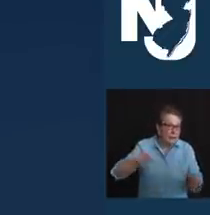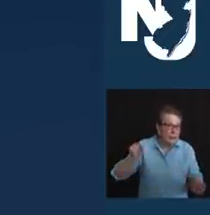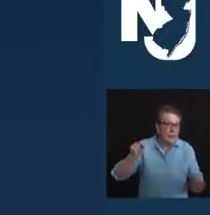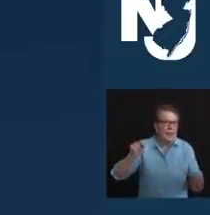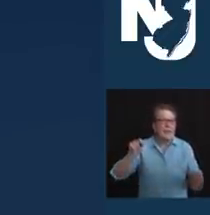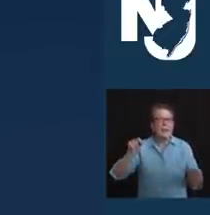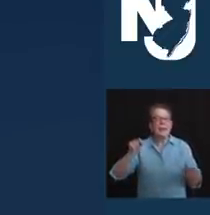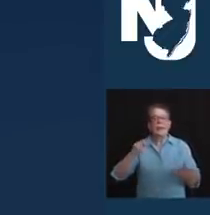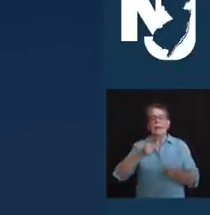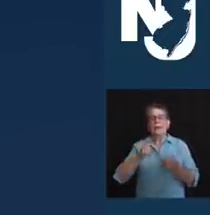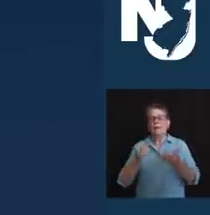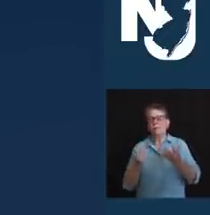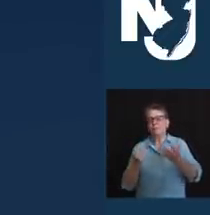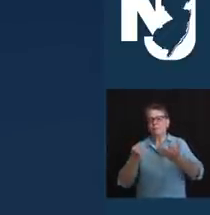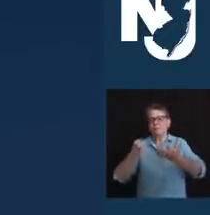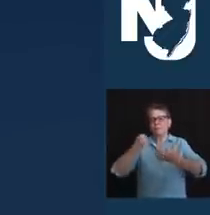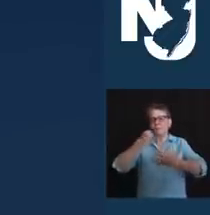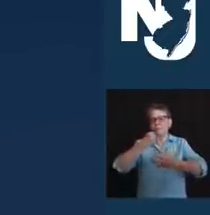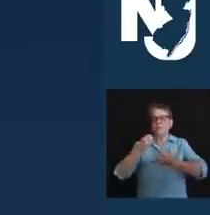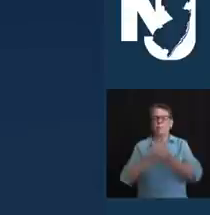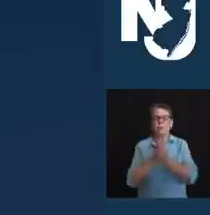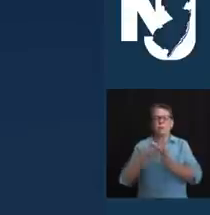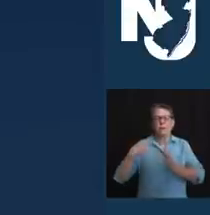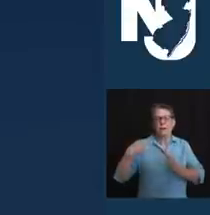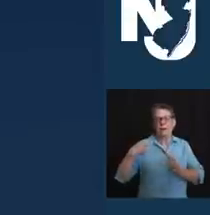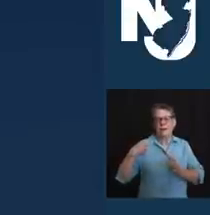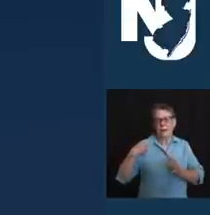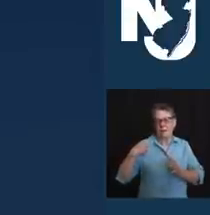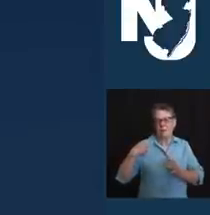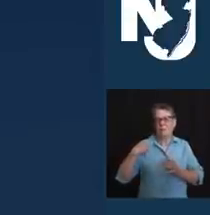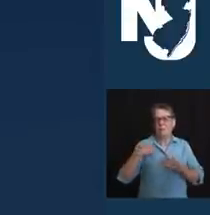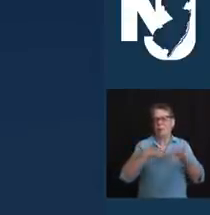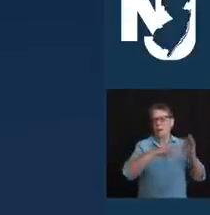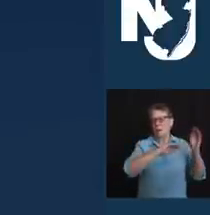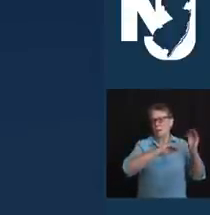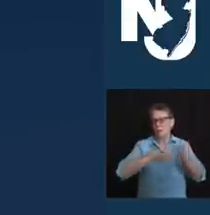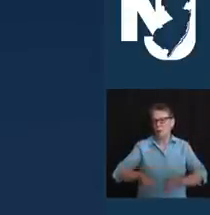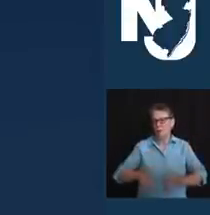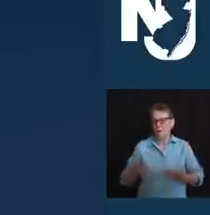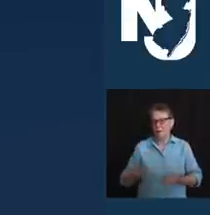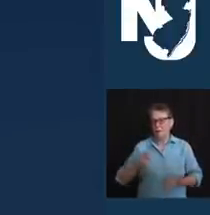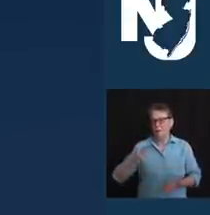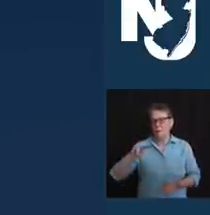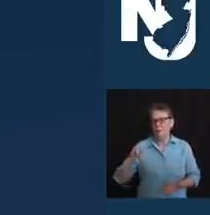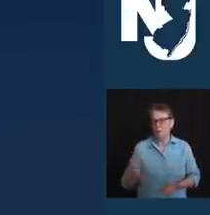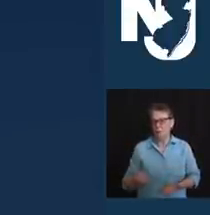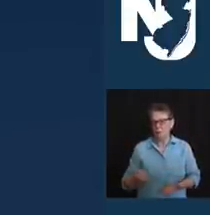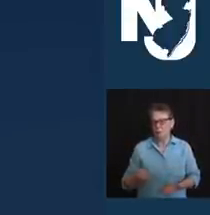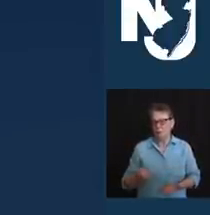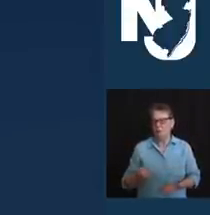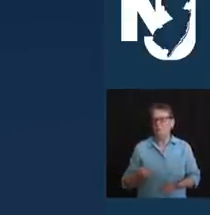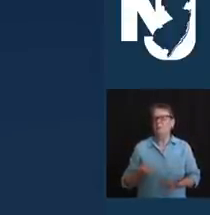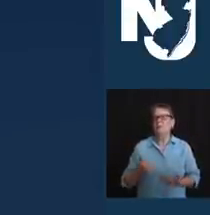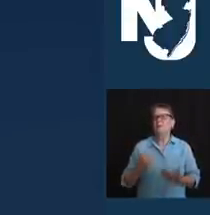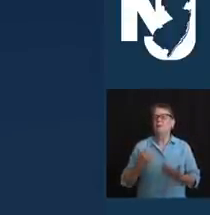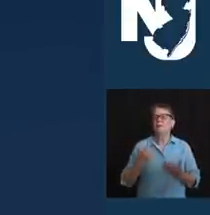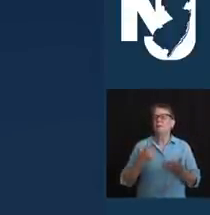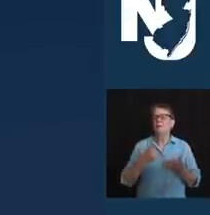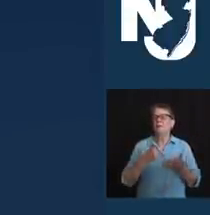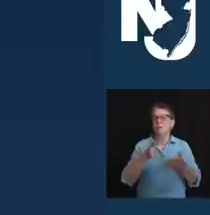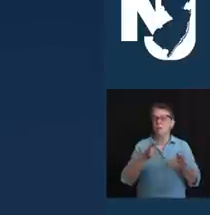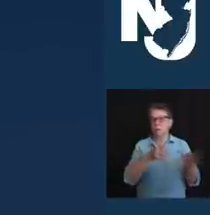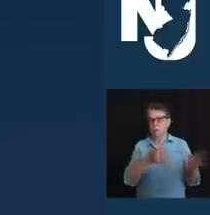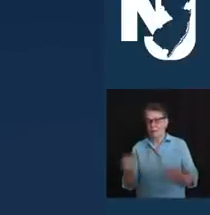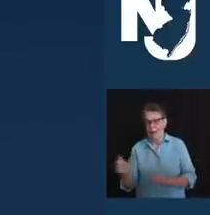in 2008 prior to his retirement as a social worker back in Philly. He was drawn to the area by the Morris River